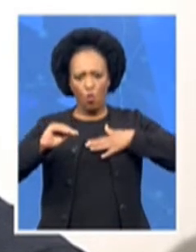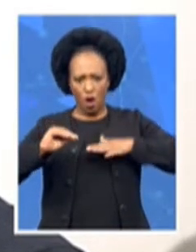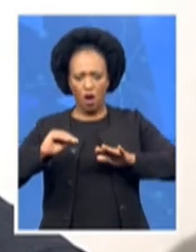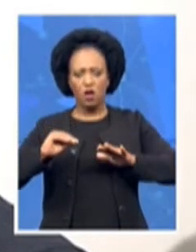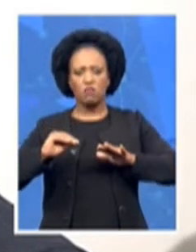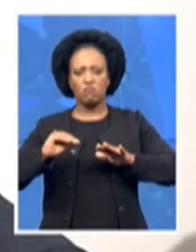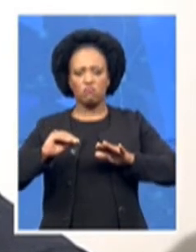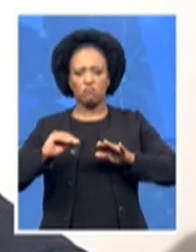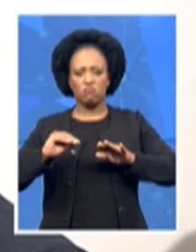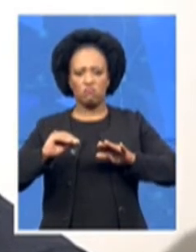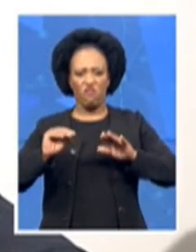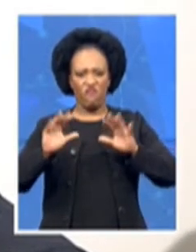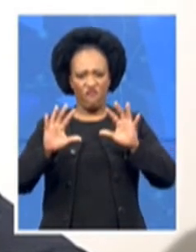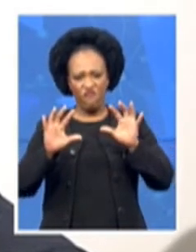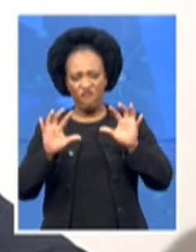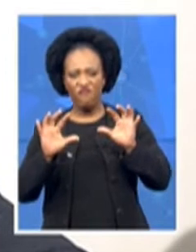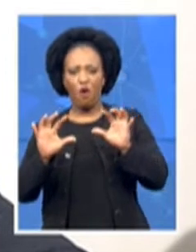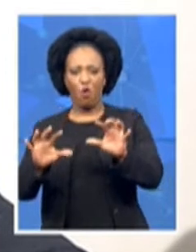vaccination mandatory,